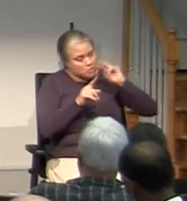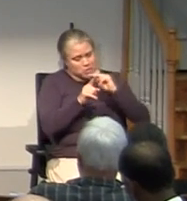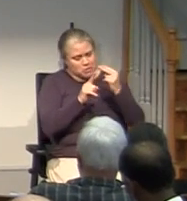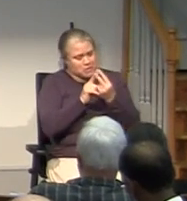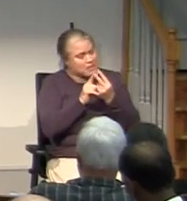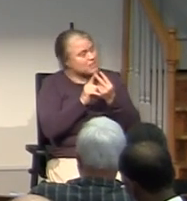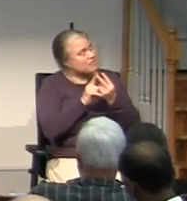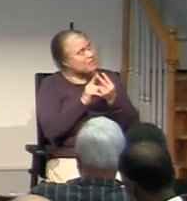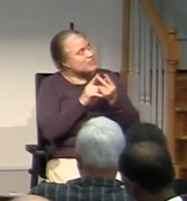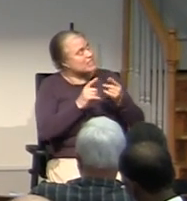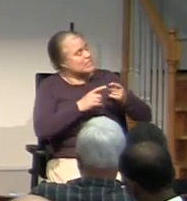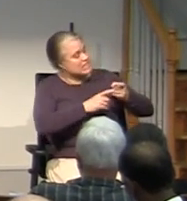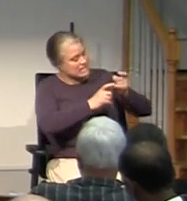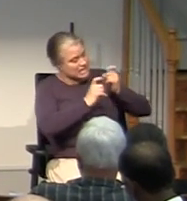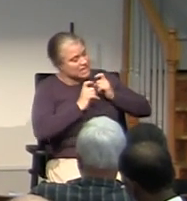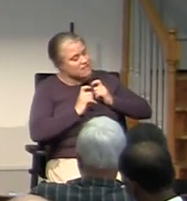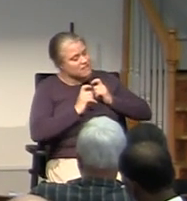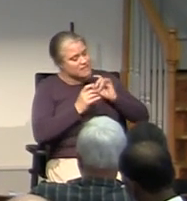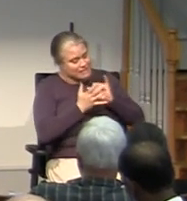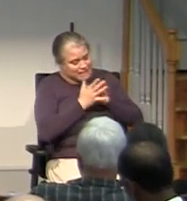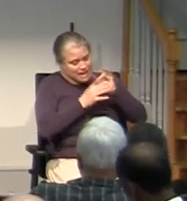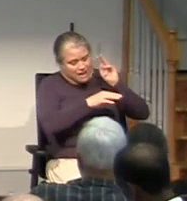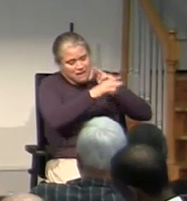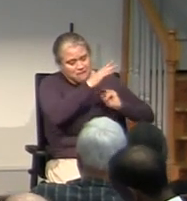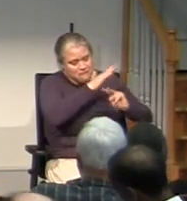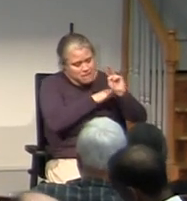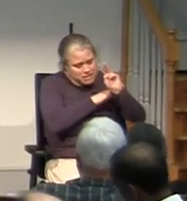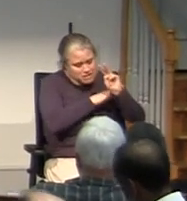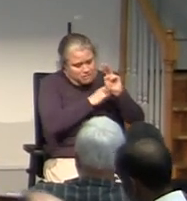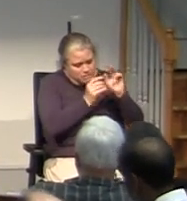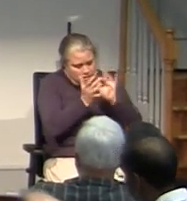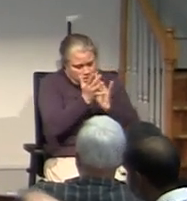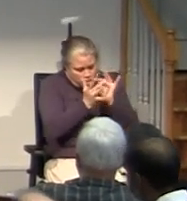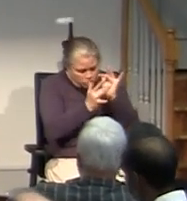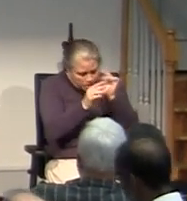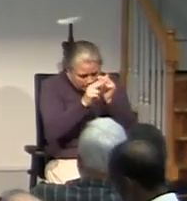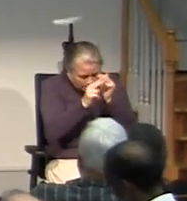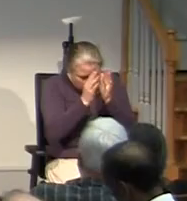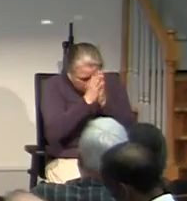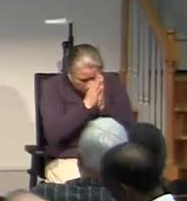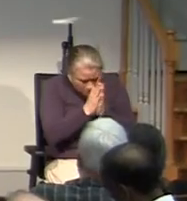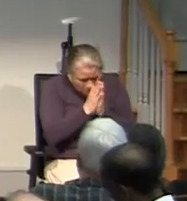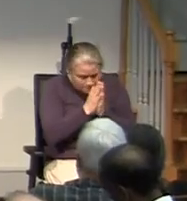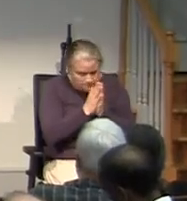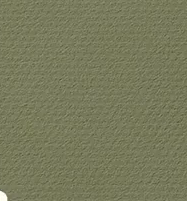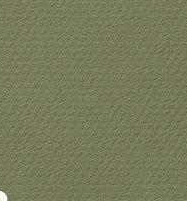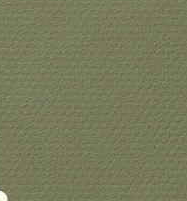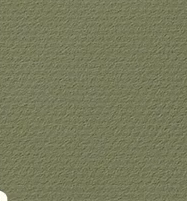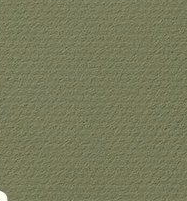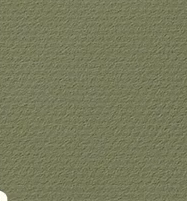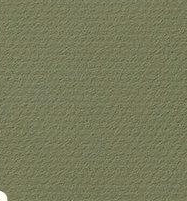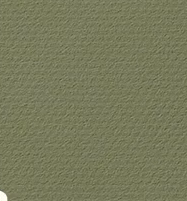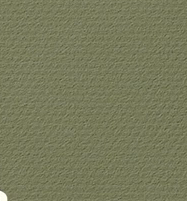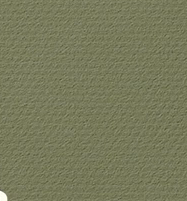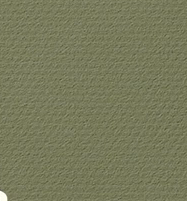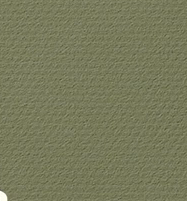that vision. And we pray in Jesus' name, amen. We're tasked this evening with